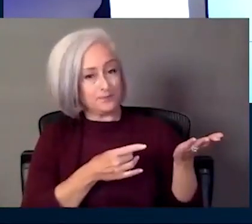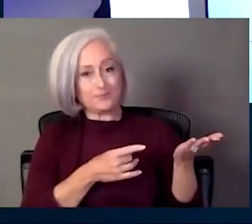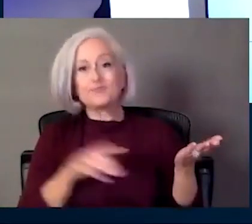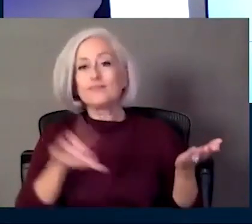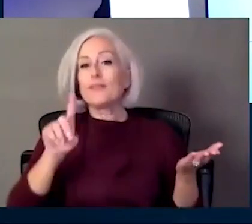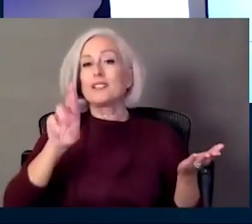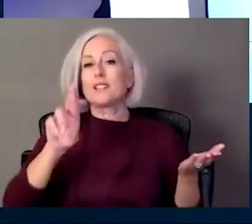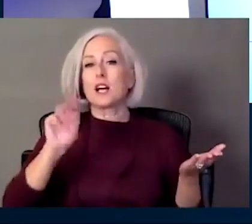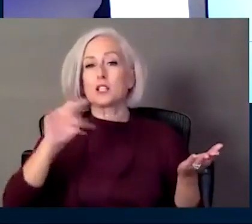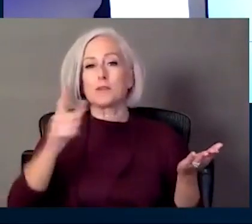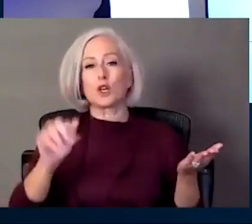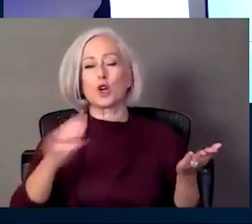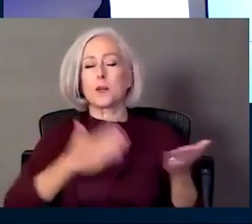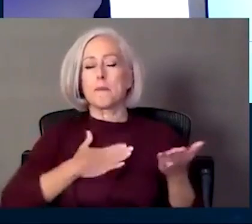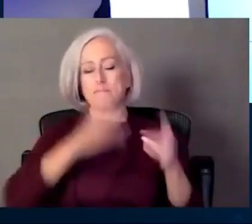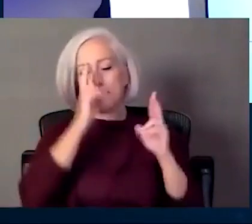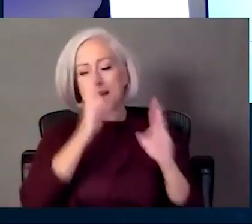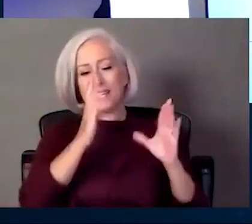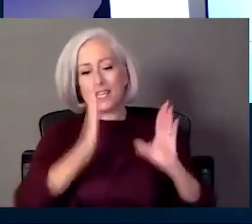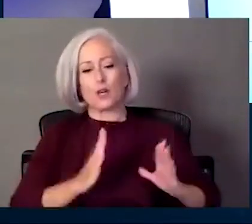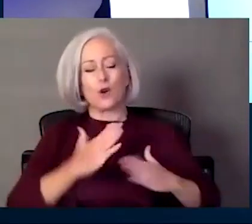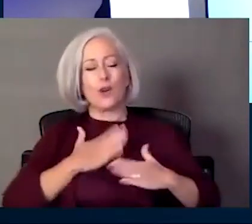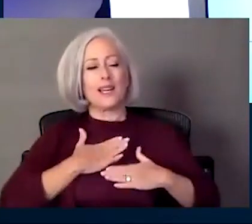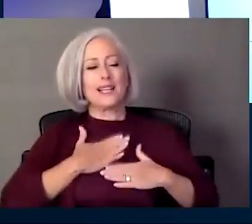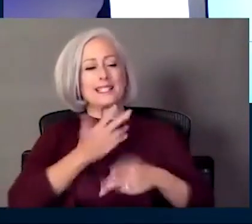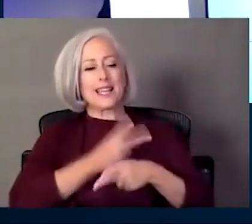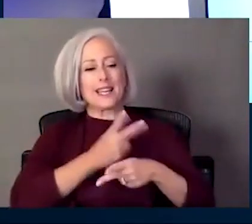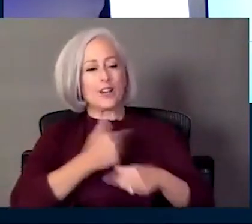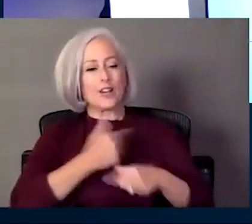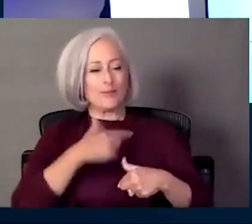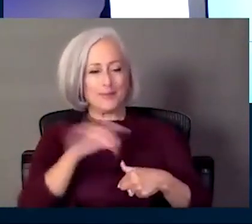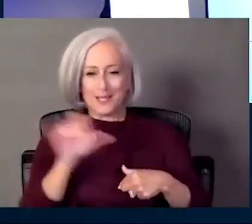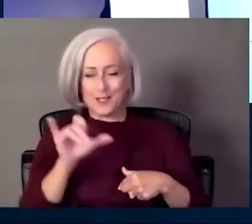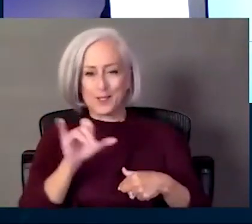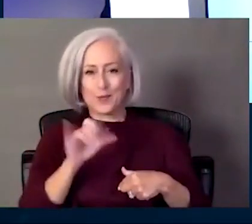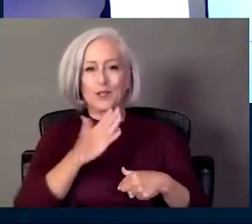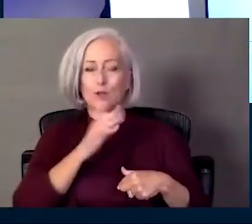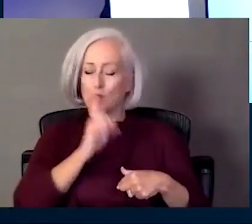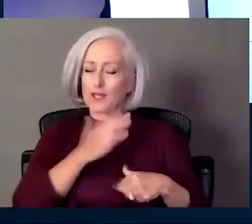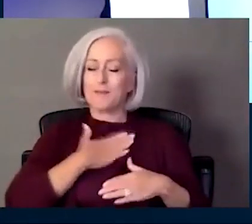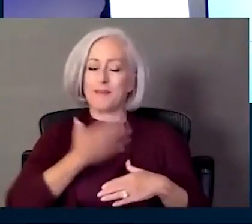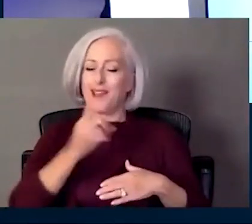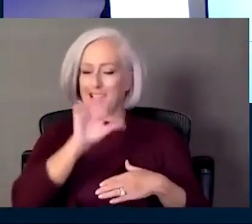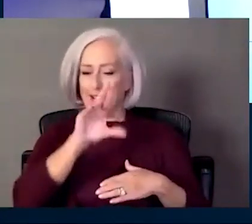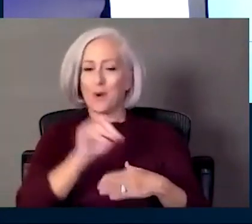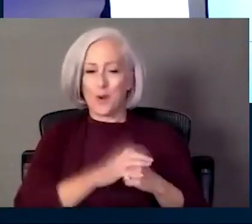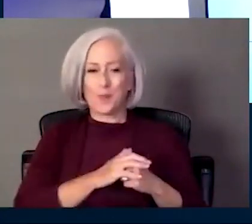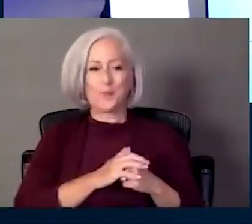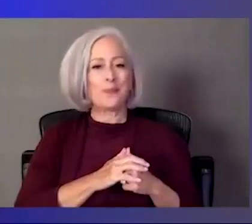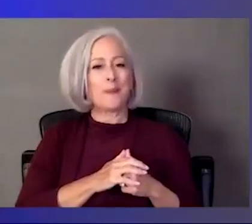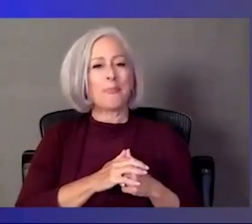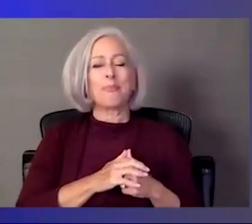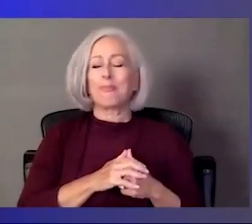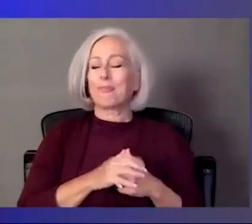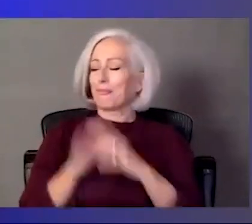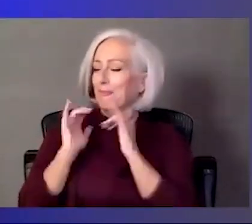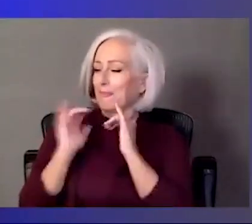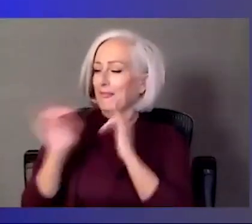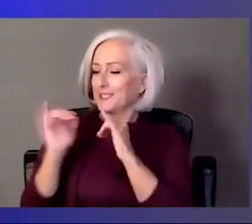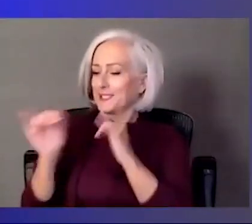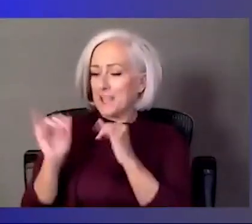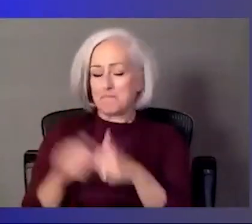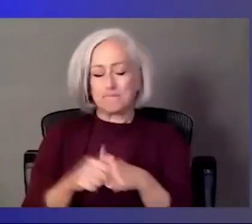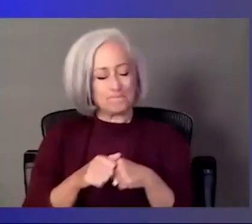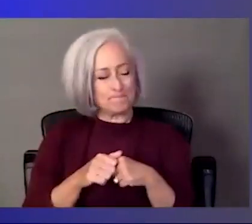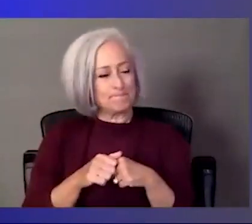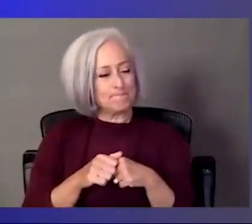heroes around here, and he's taking care of me too. So he is one of my he truly is one of my heroes around here. That's a mutual feeling. My final